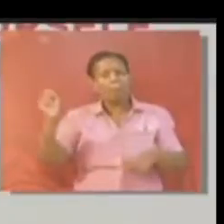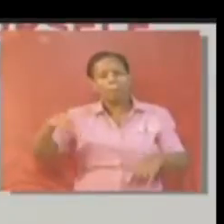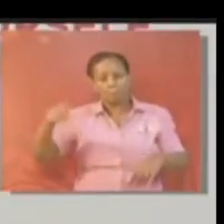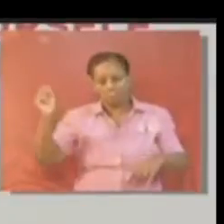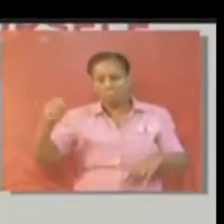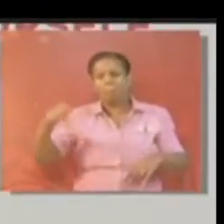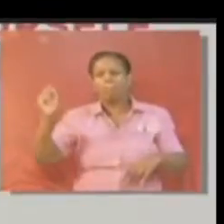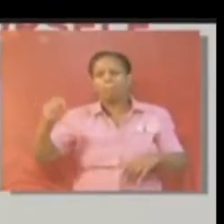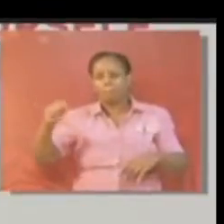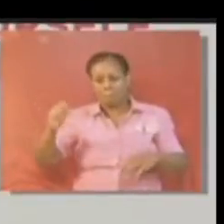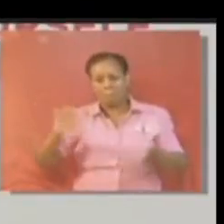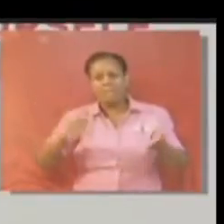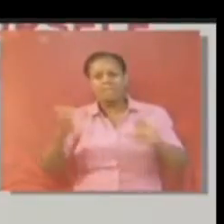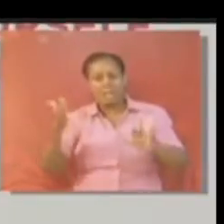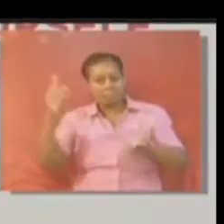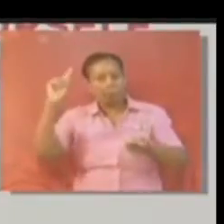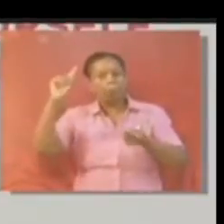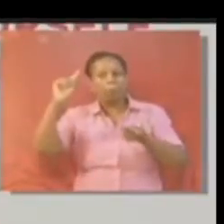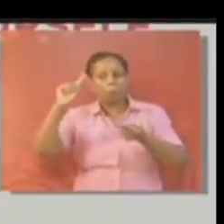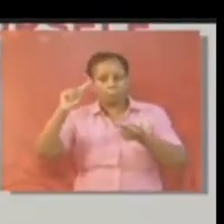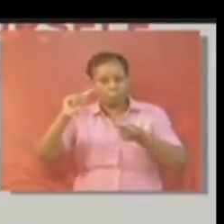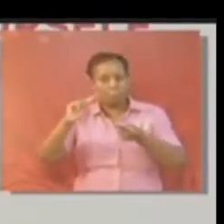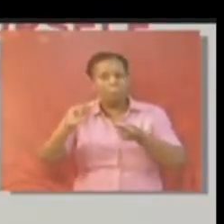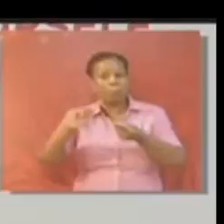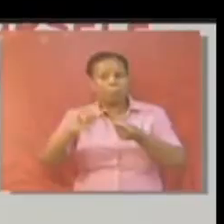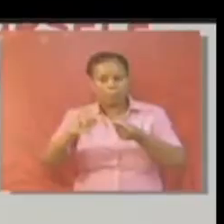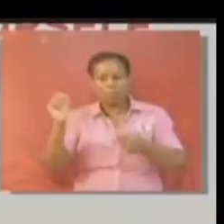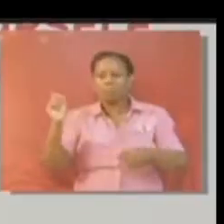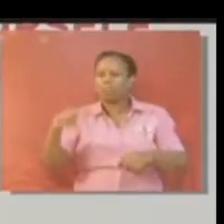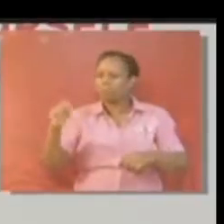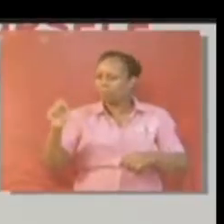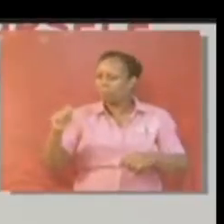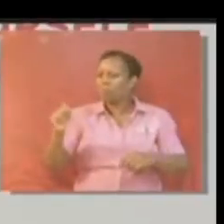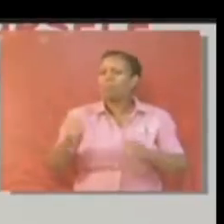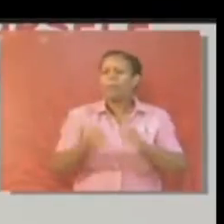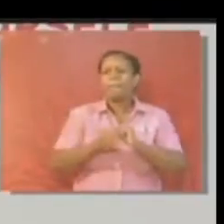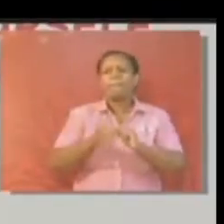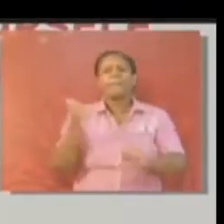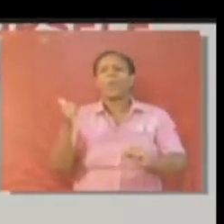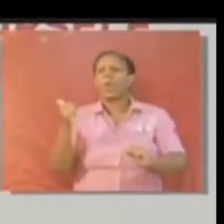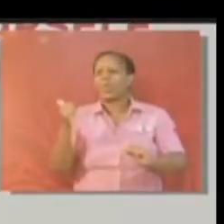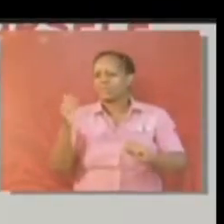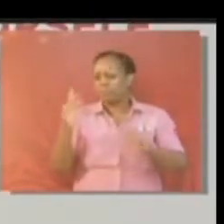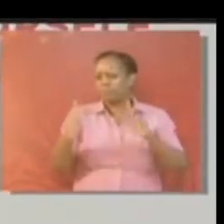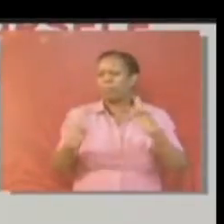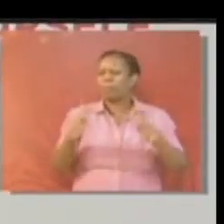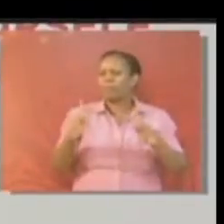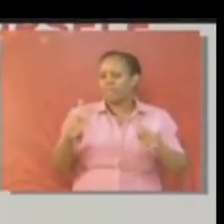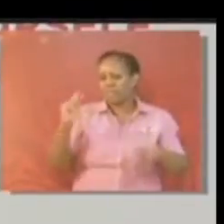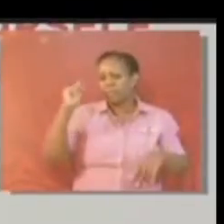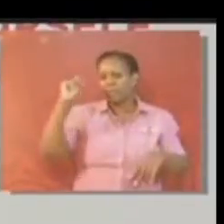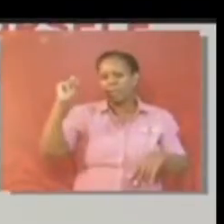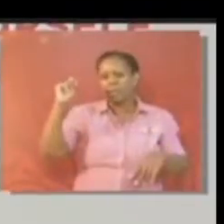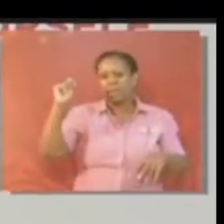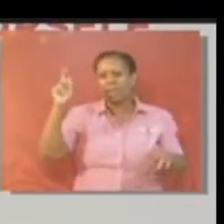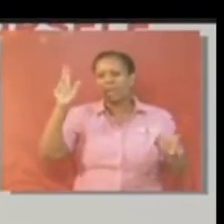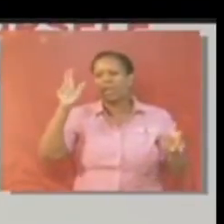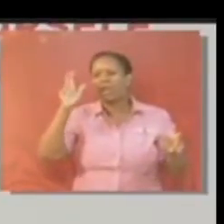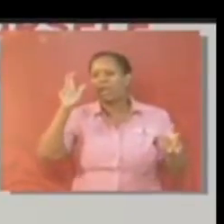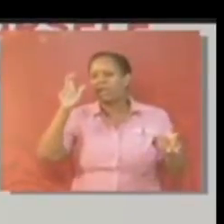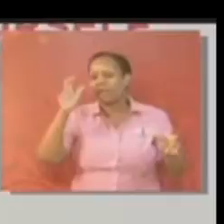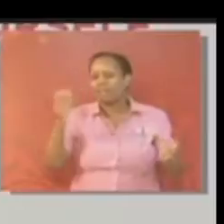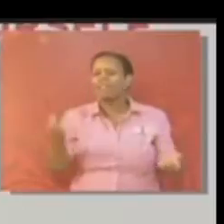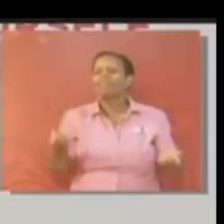come down. The answer is yes. Most of the public has gotten the message, for which I am grateful.